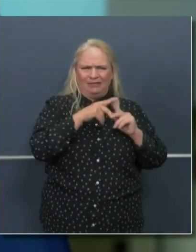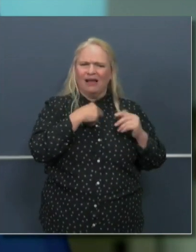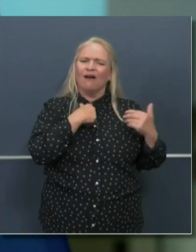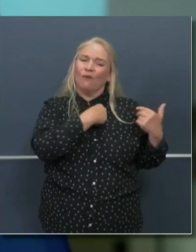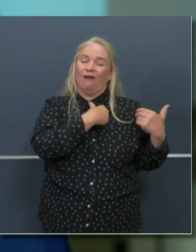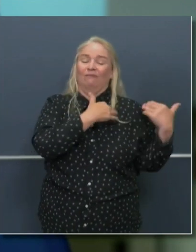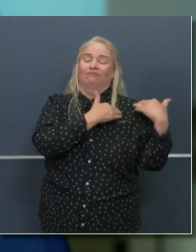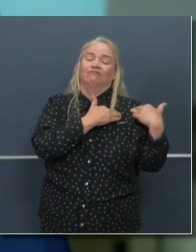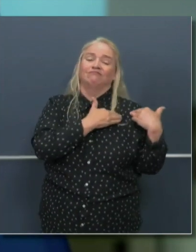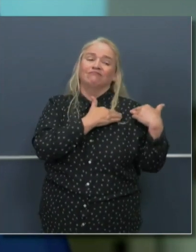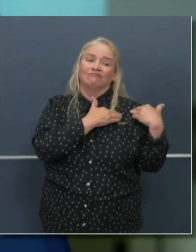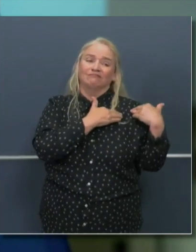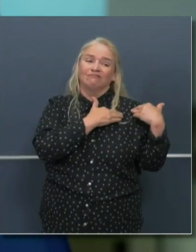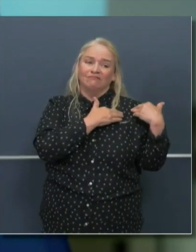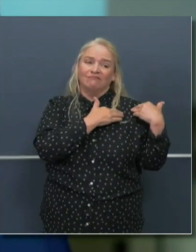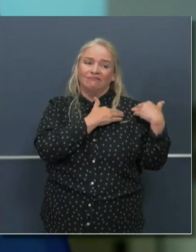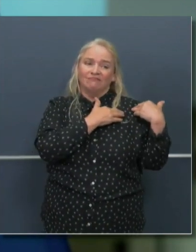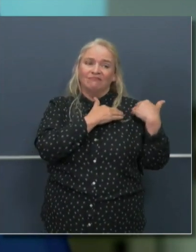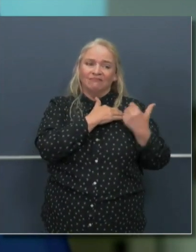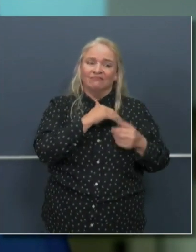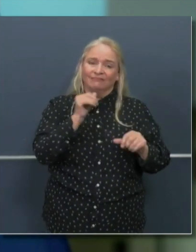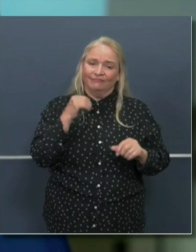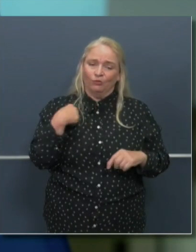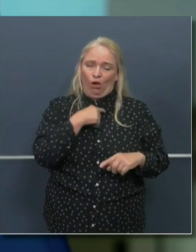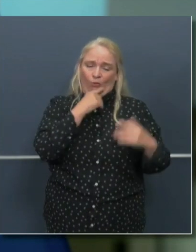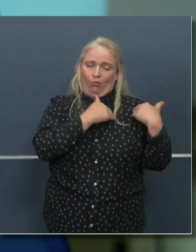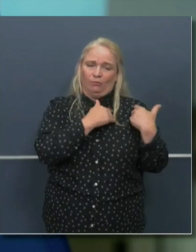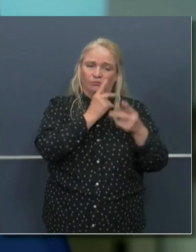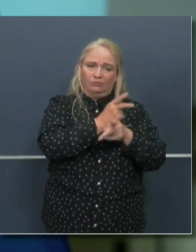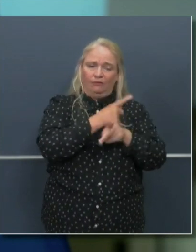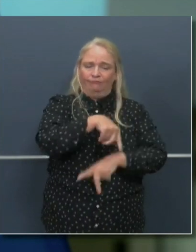to address as well. Jeremy White, Politico.